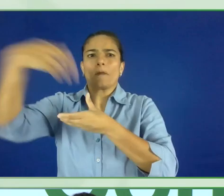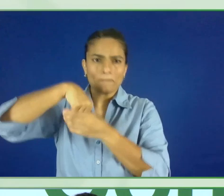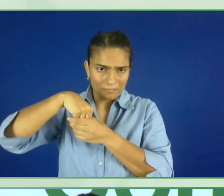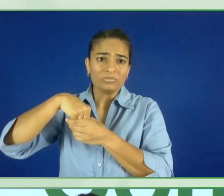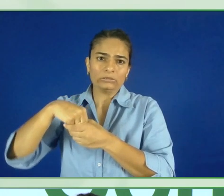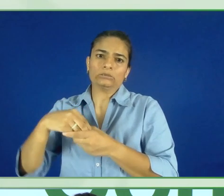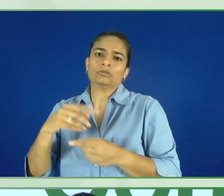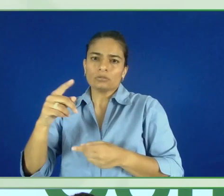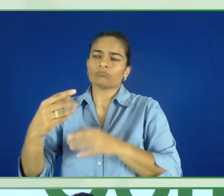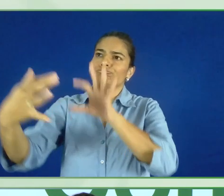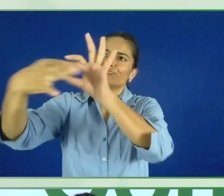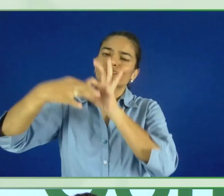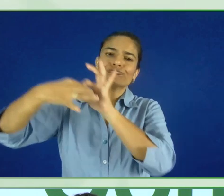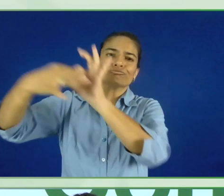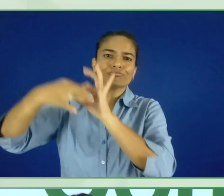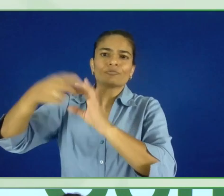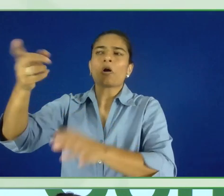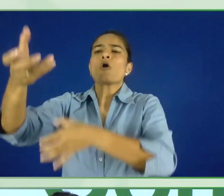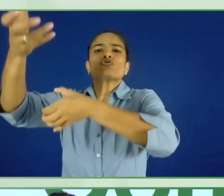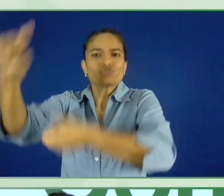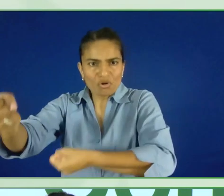a talent pool that they might have overlooked before.